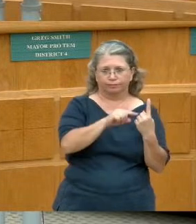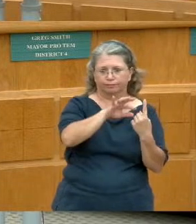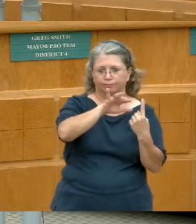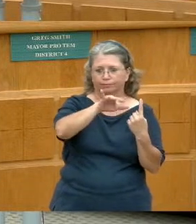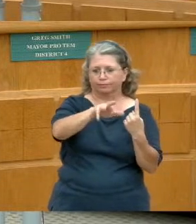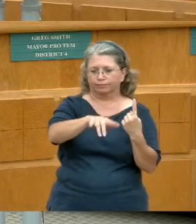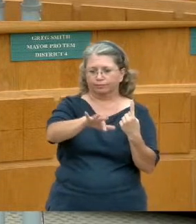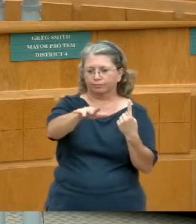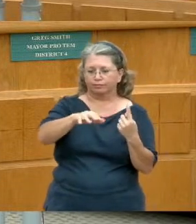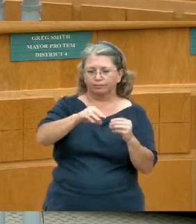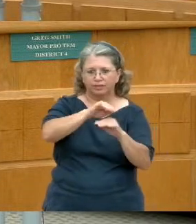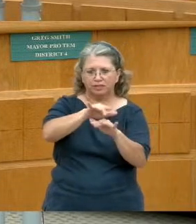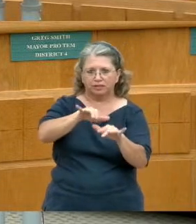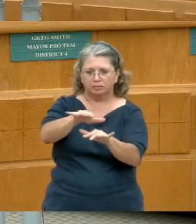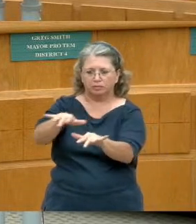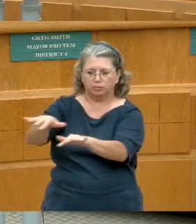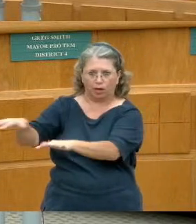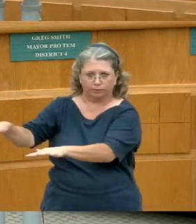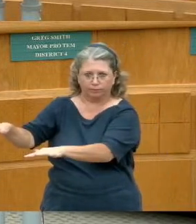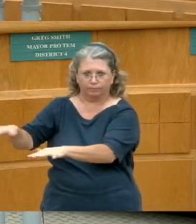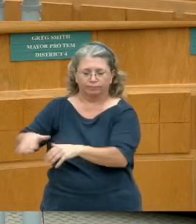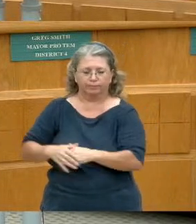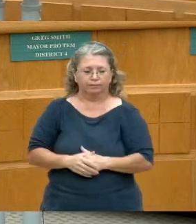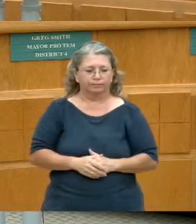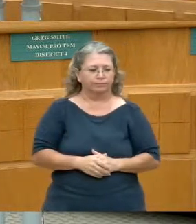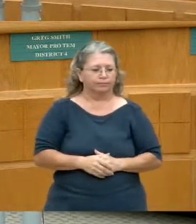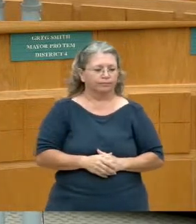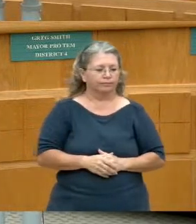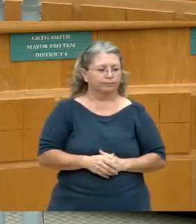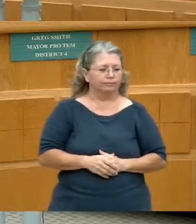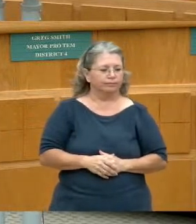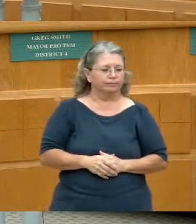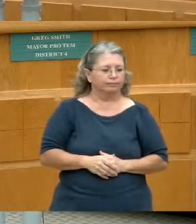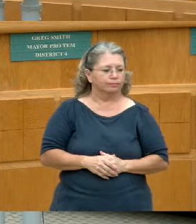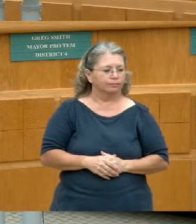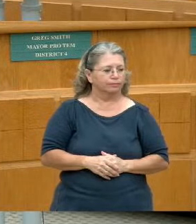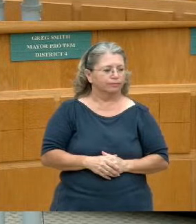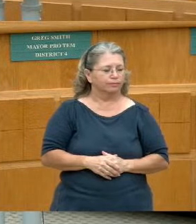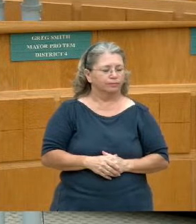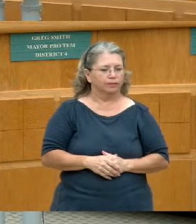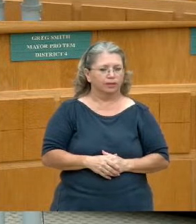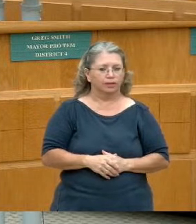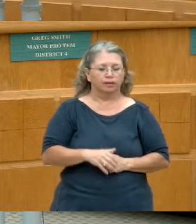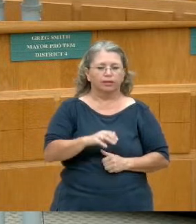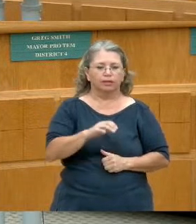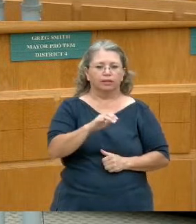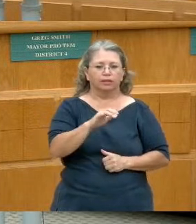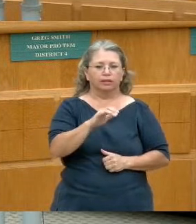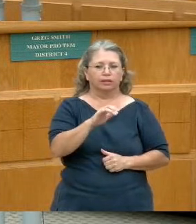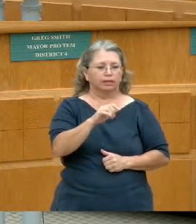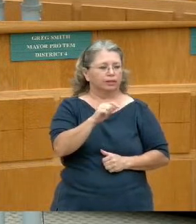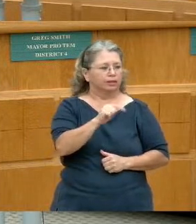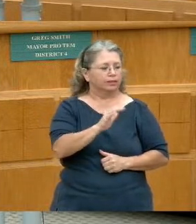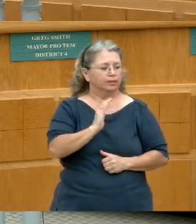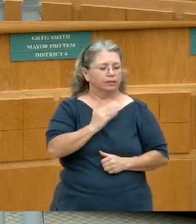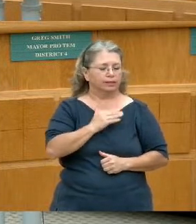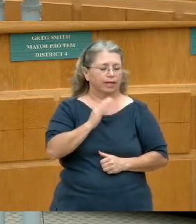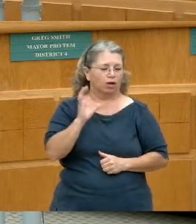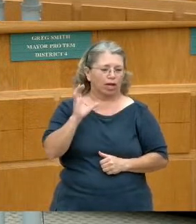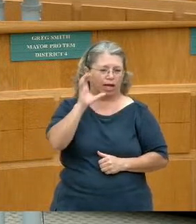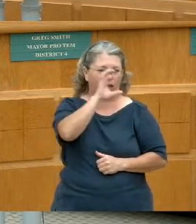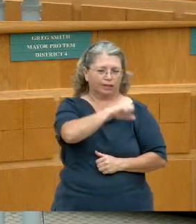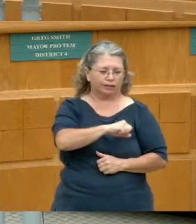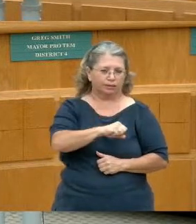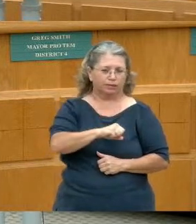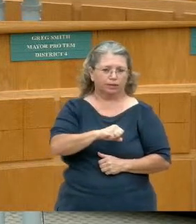fatality forecast from in the last figure. Now, this is our estimate of what the actual transmission rate is with the